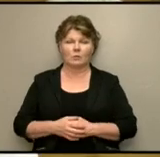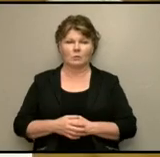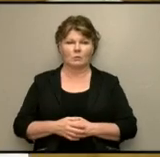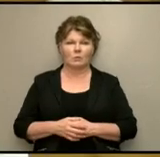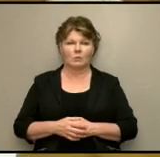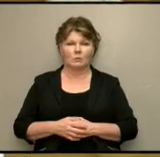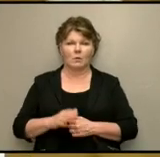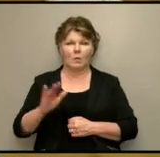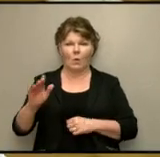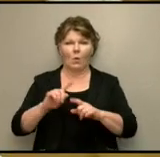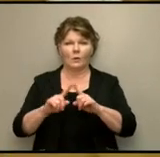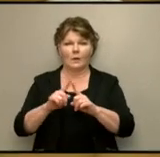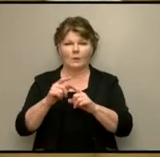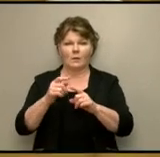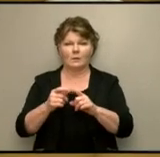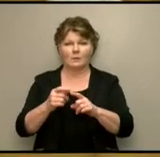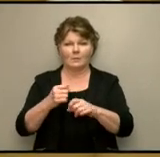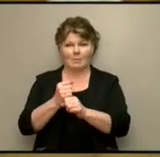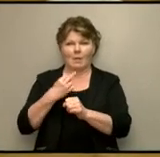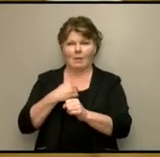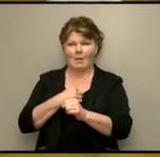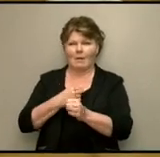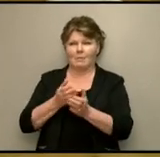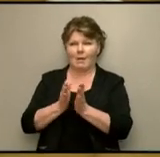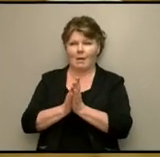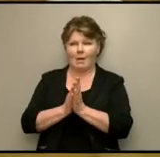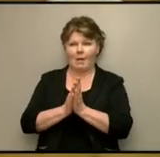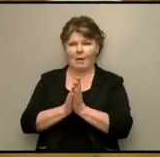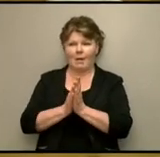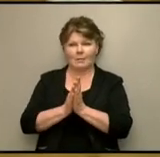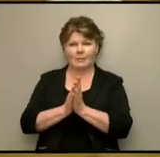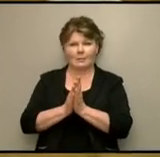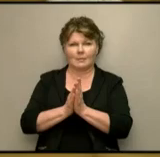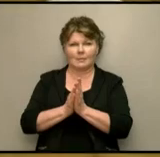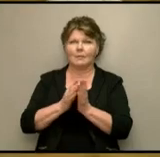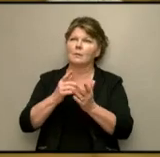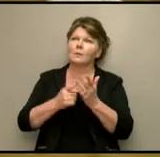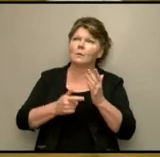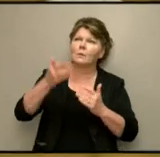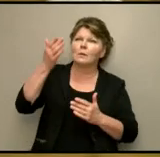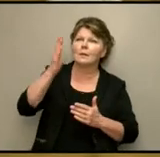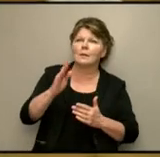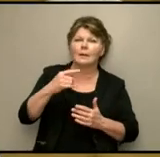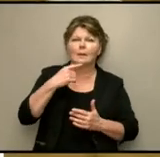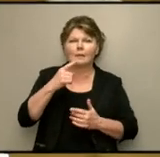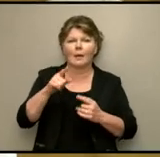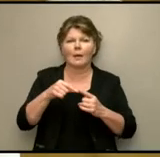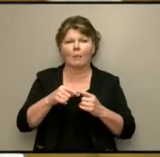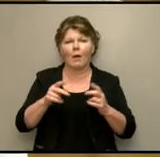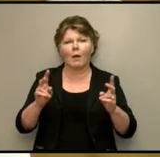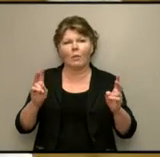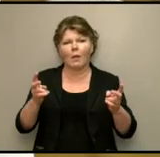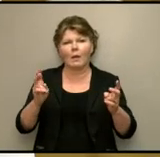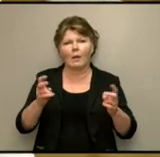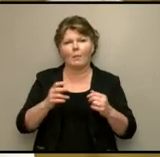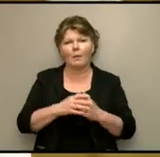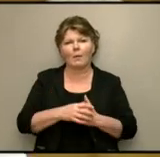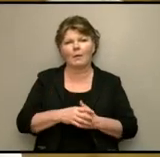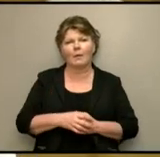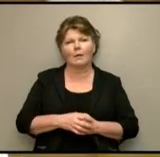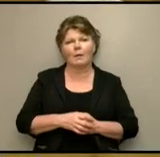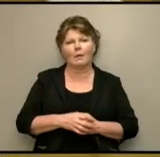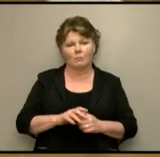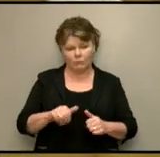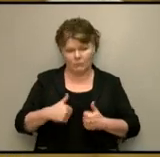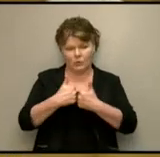us each ask a very healthy question. What does God say about this or that topic? It's